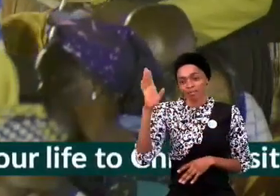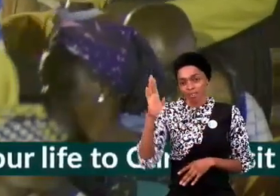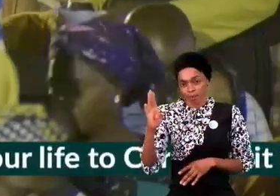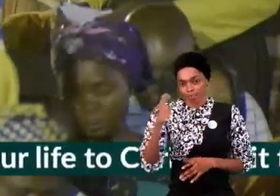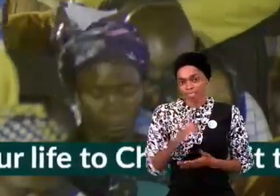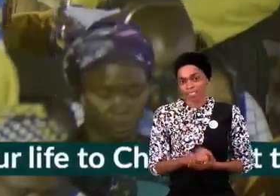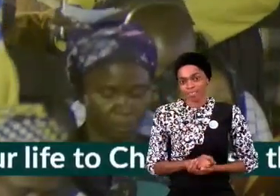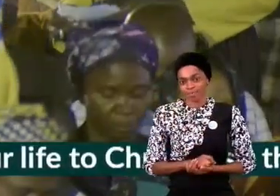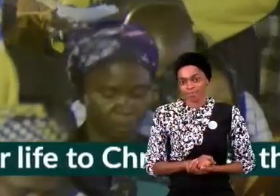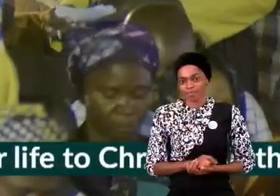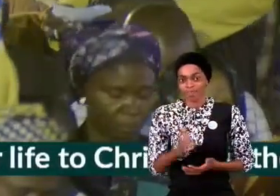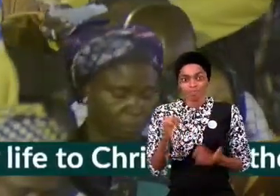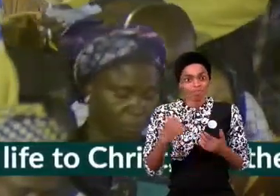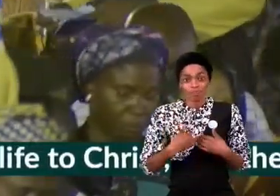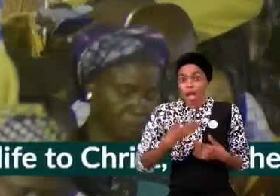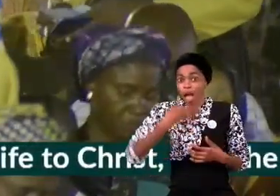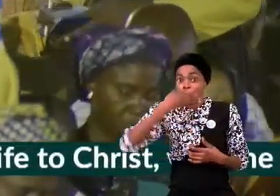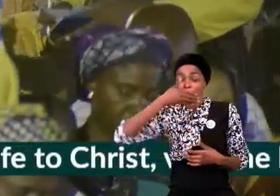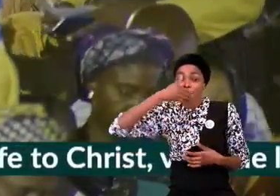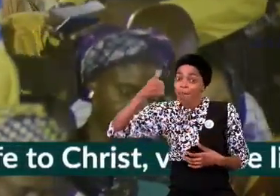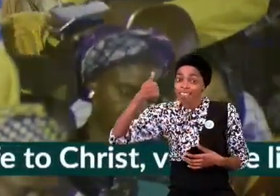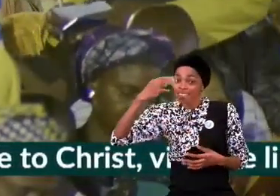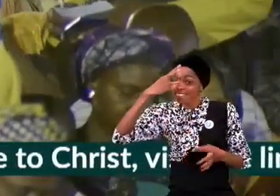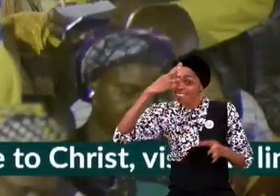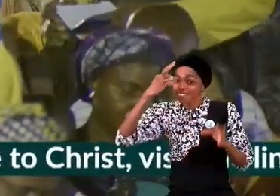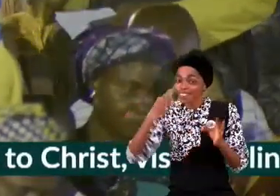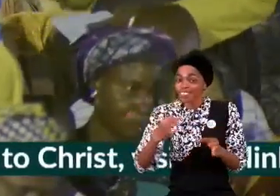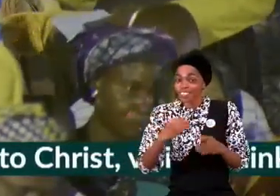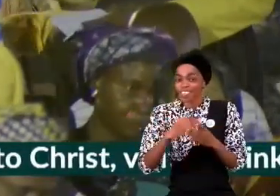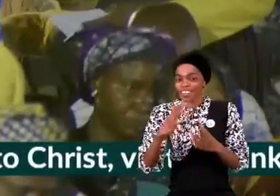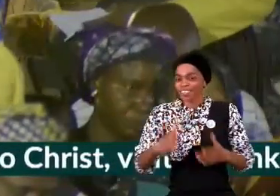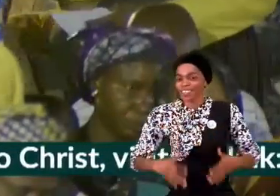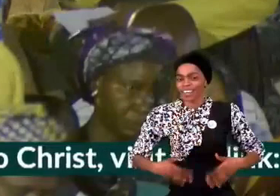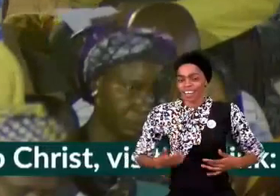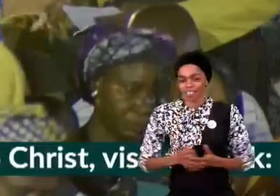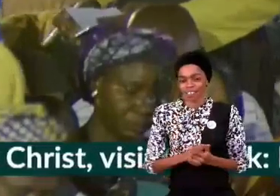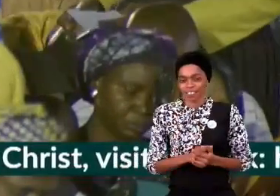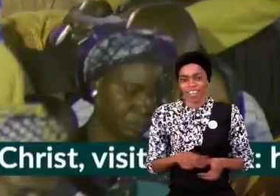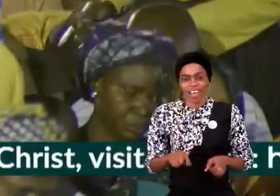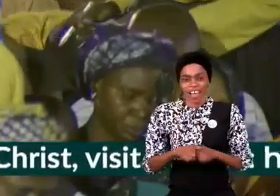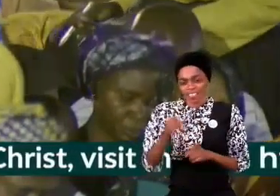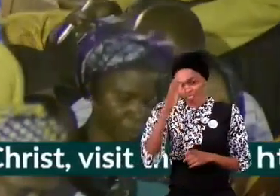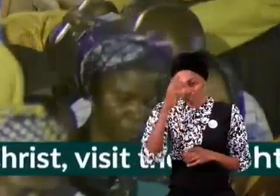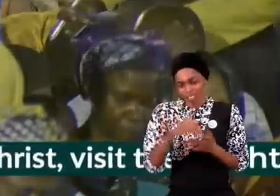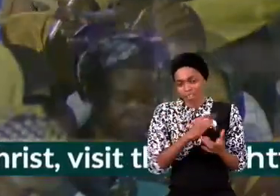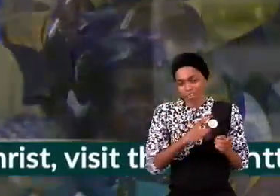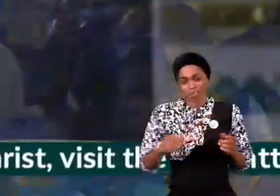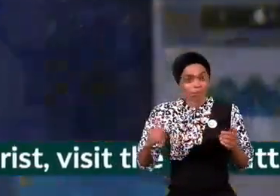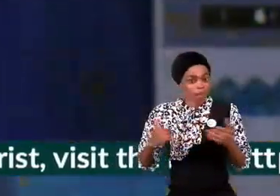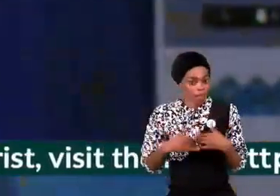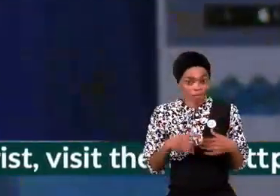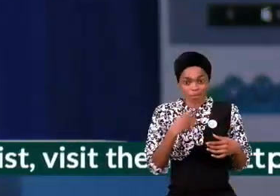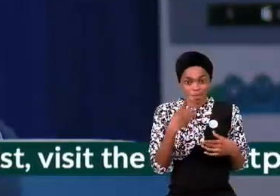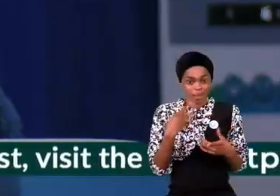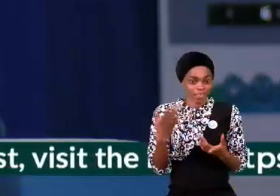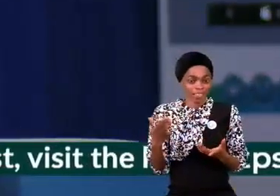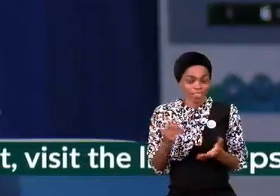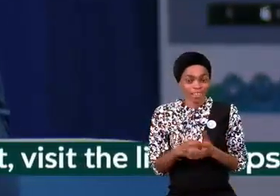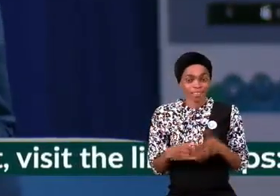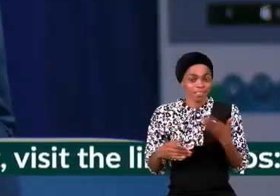as our Father in the Lord have said, there are people that will give you sleeps now. Fill them